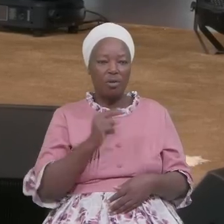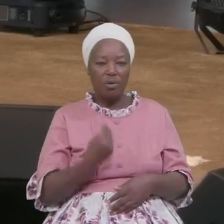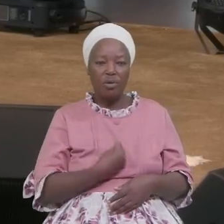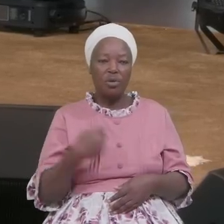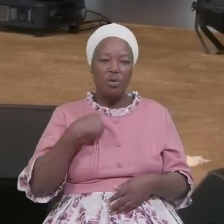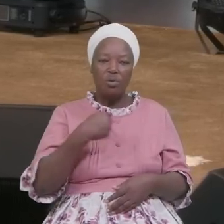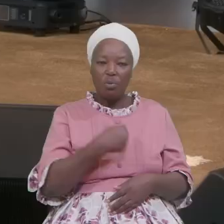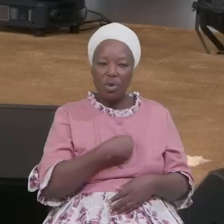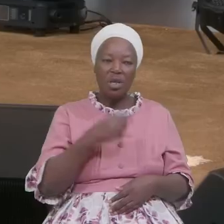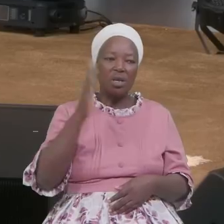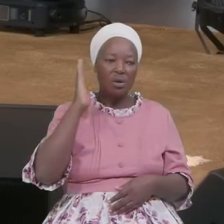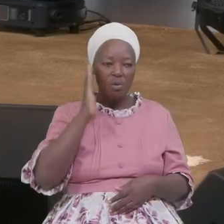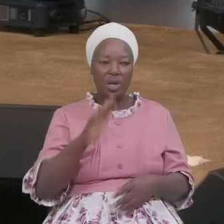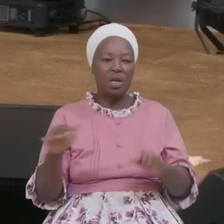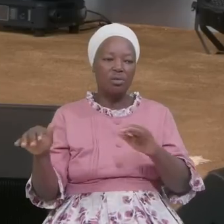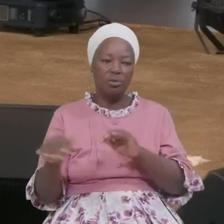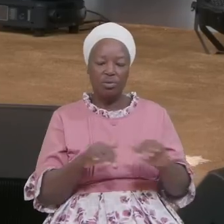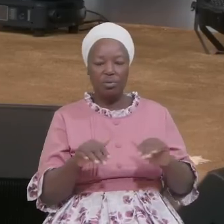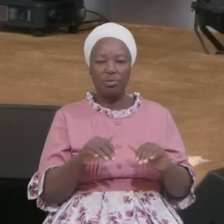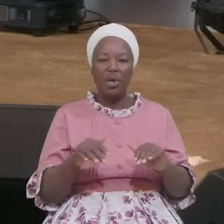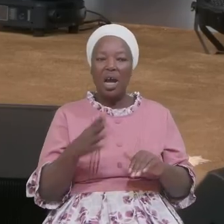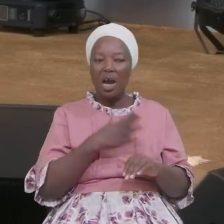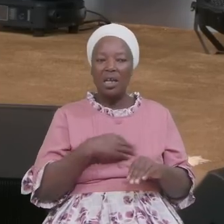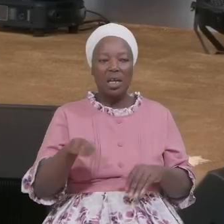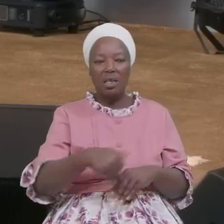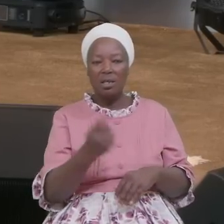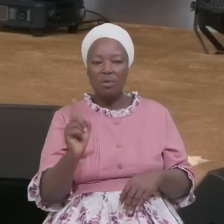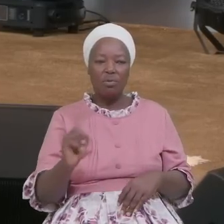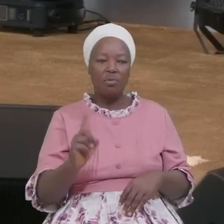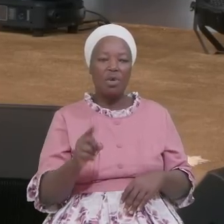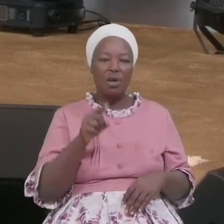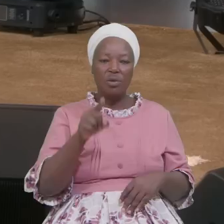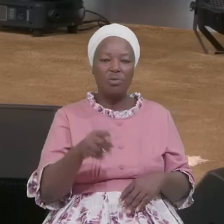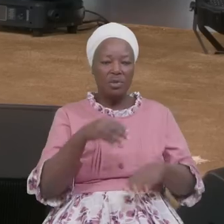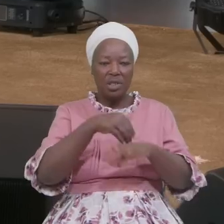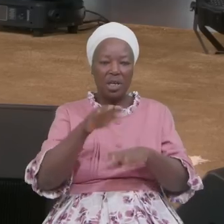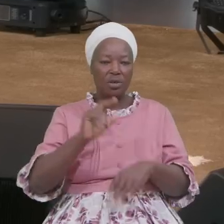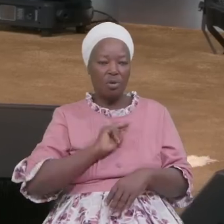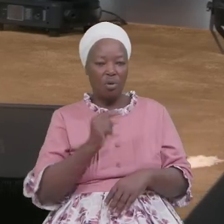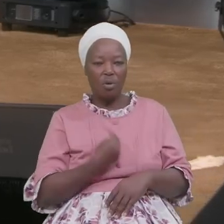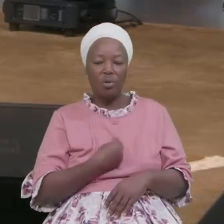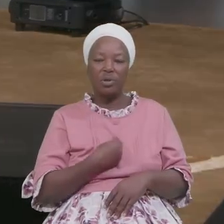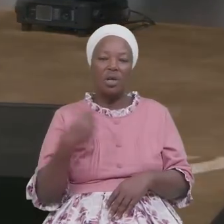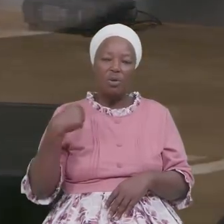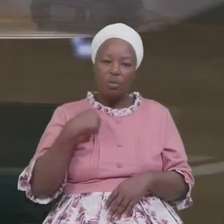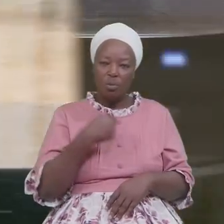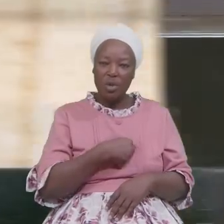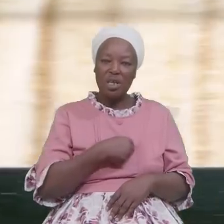we will do. And whithersoever thou sendest us,